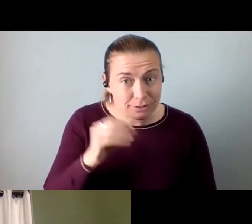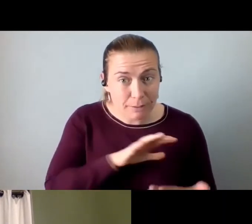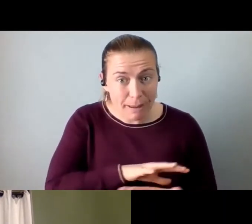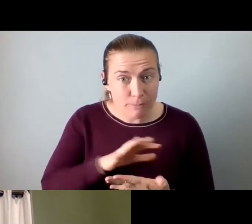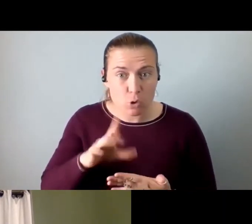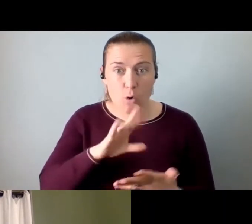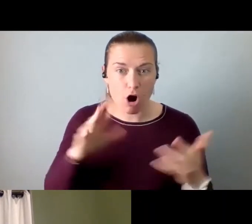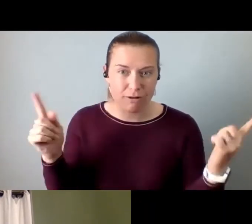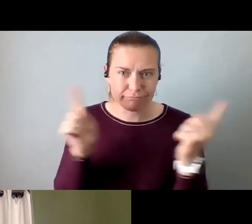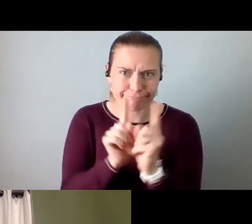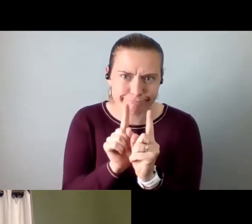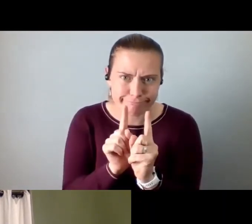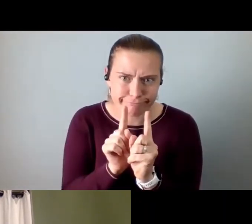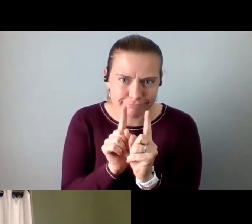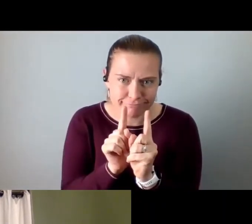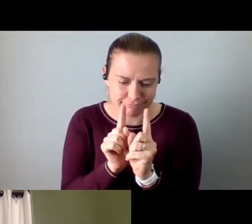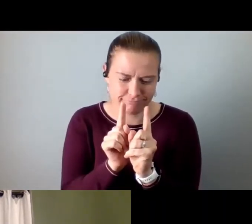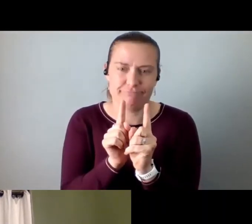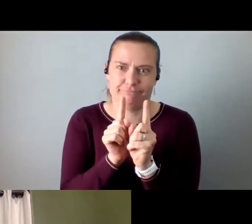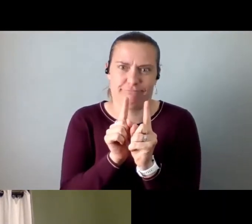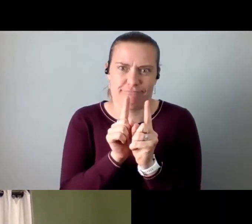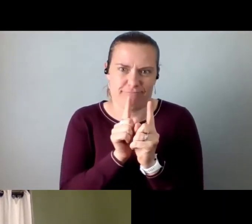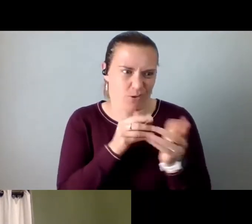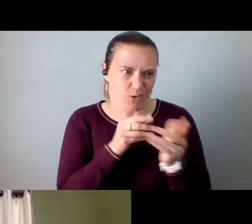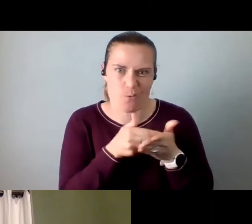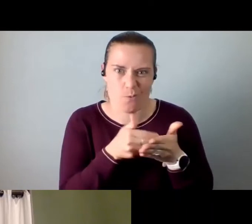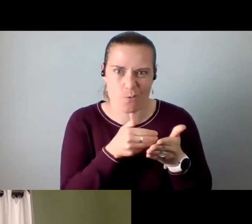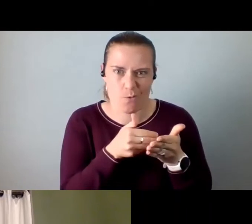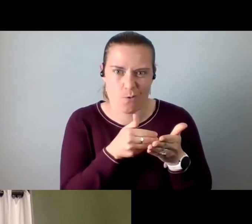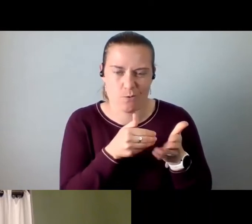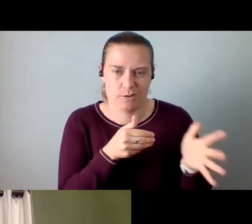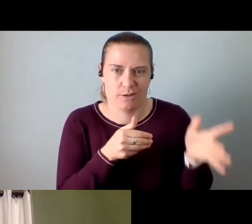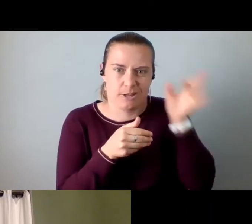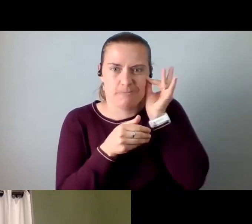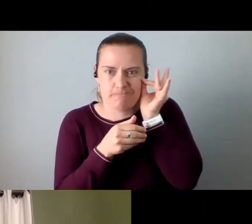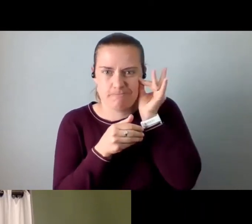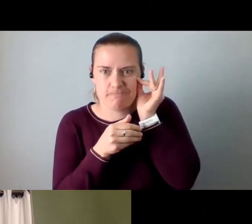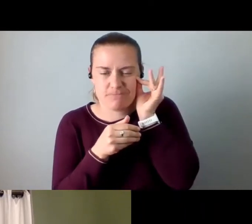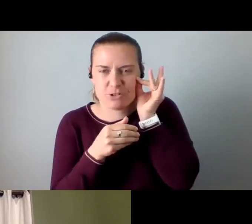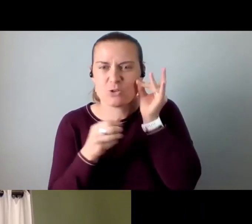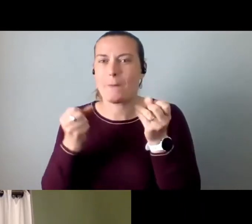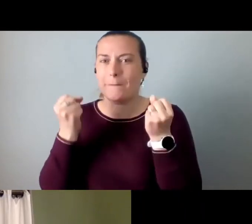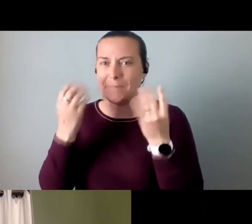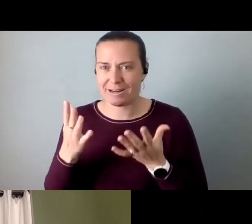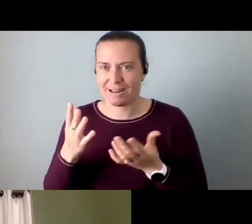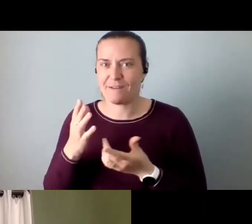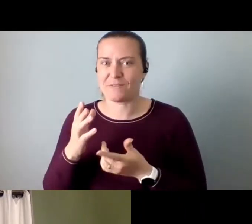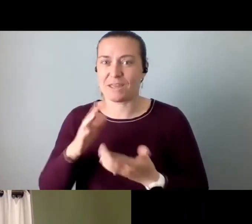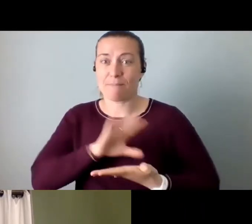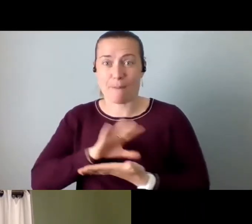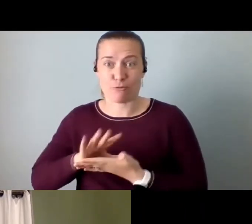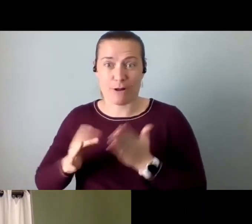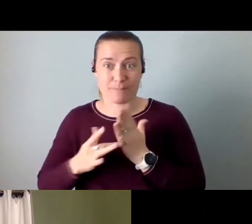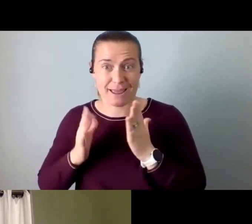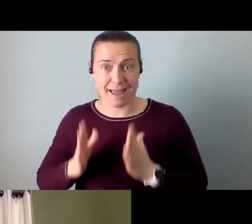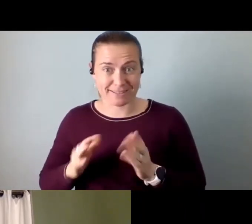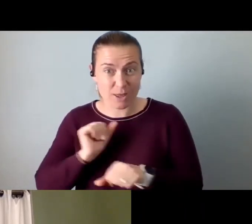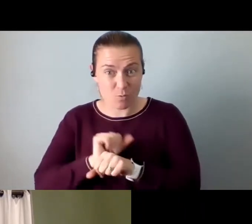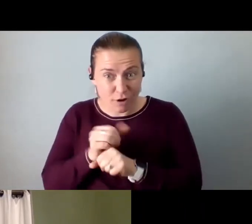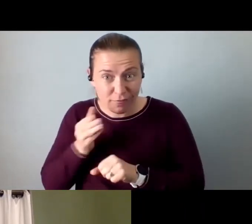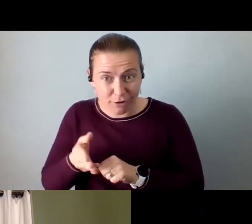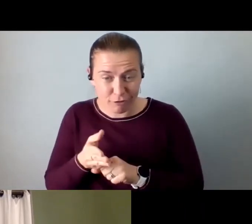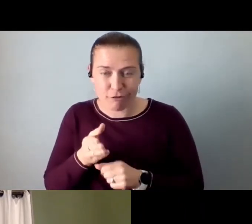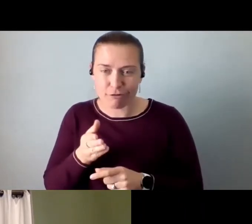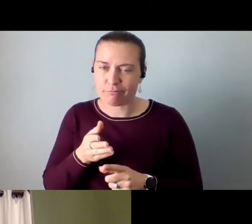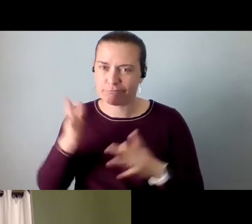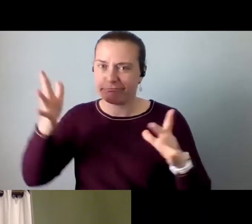to that technologist. And so there was a lot of transfer of COVID-19 in that process. It's why the American